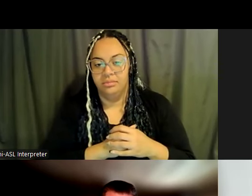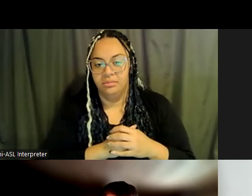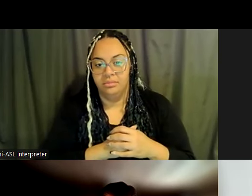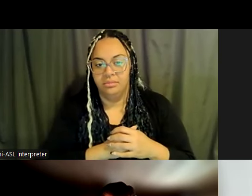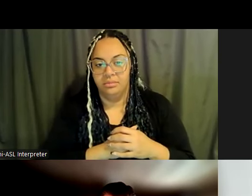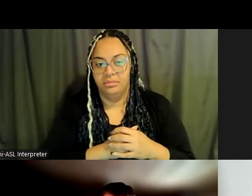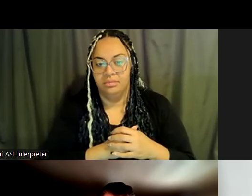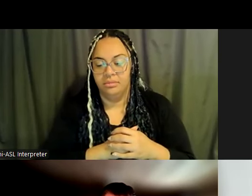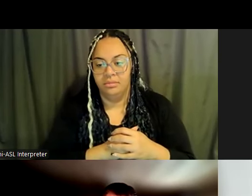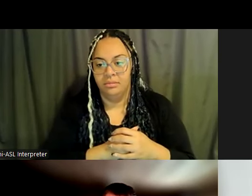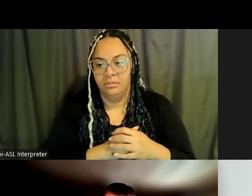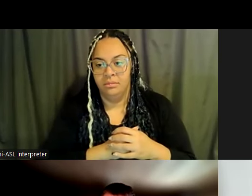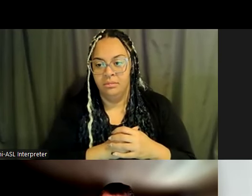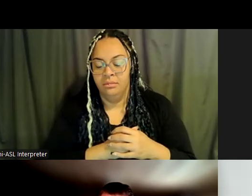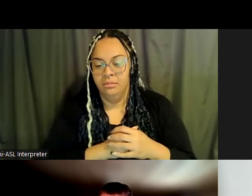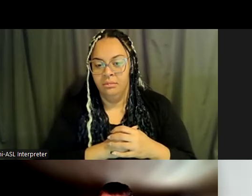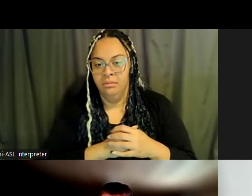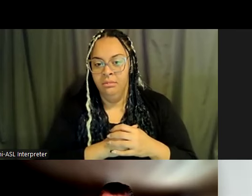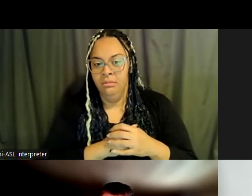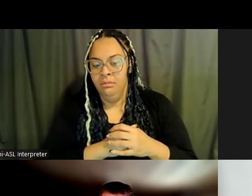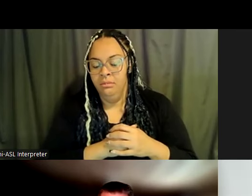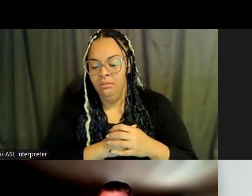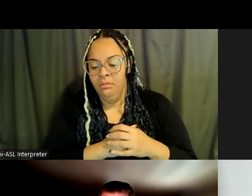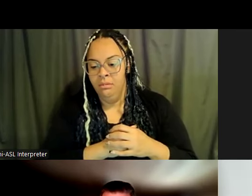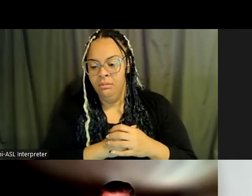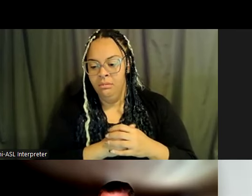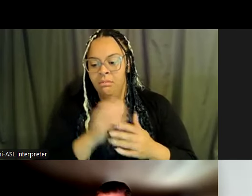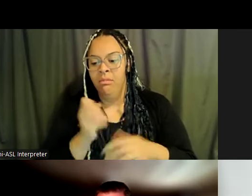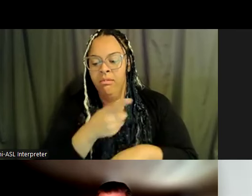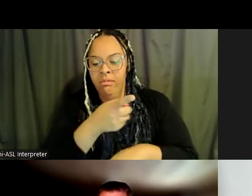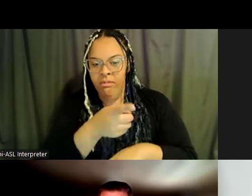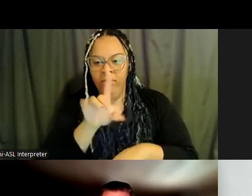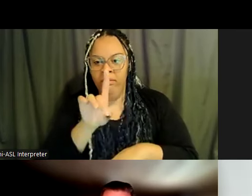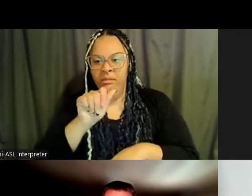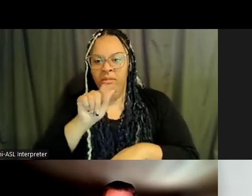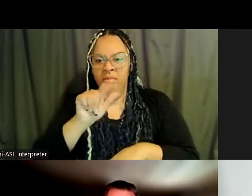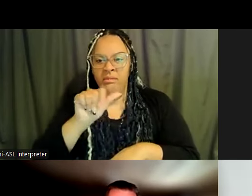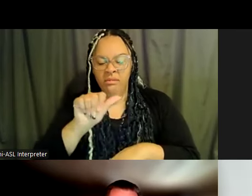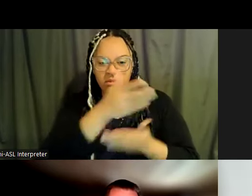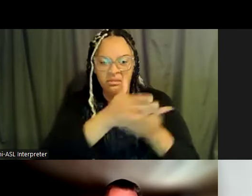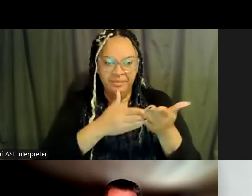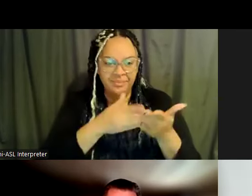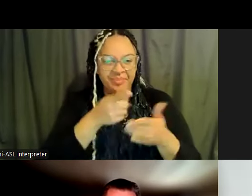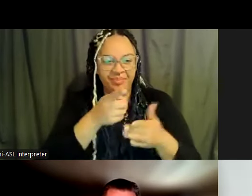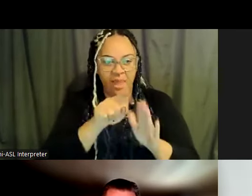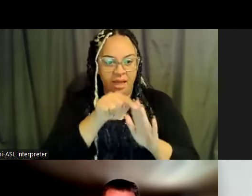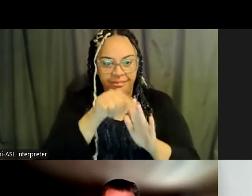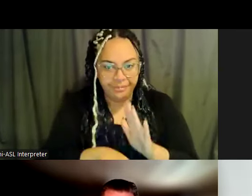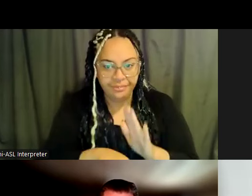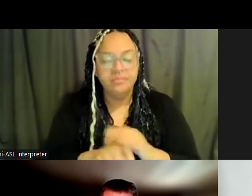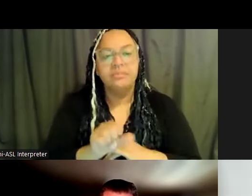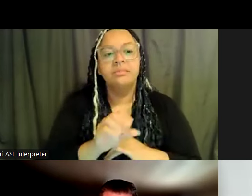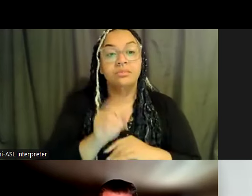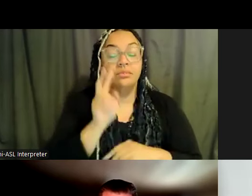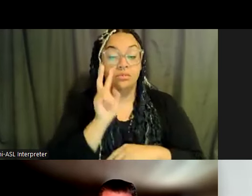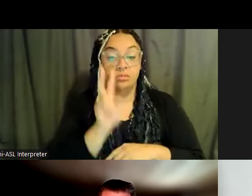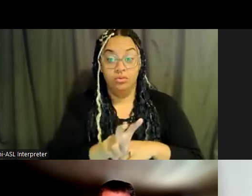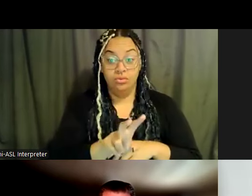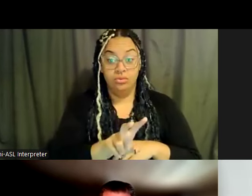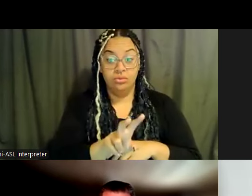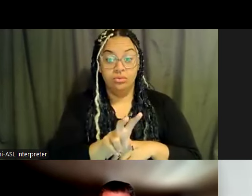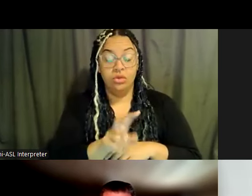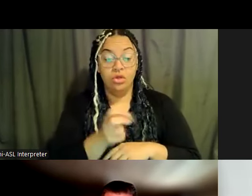Okay, so this is kind of the data part of that line, that drop off. So if we look at it,